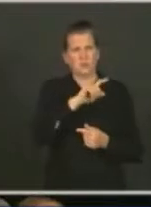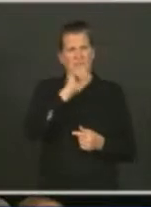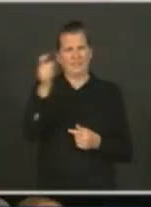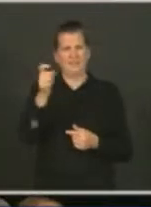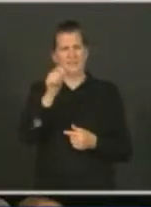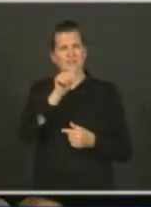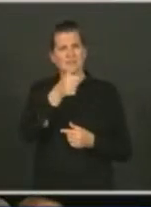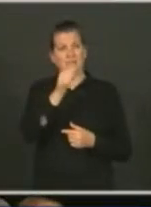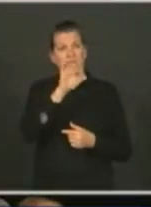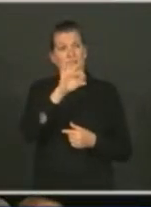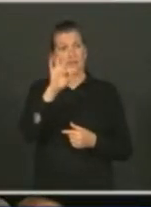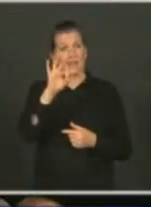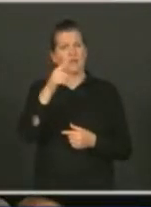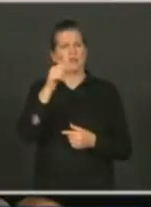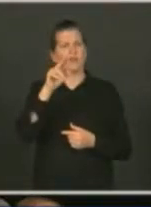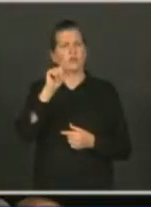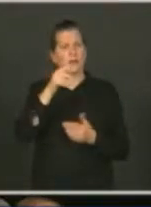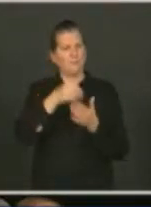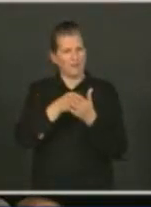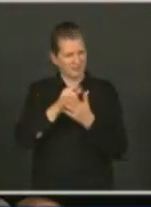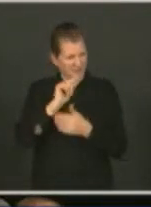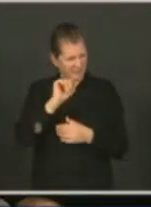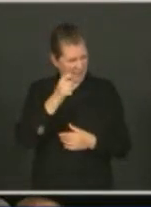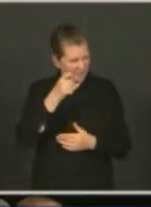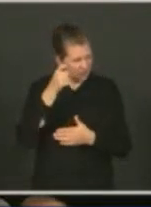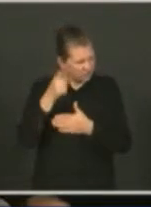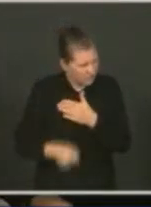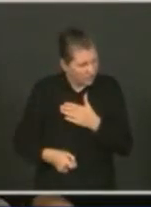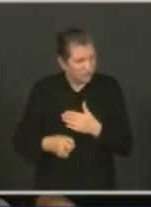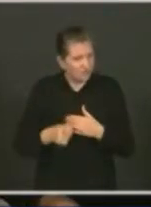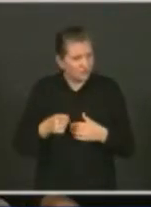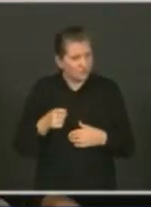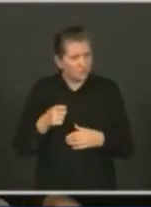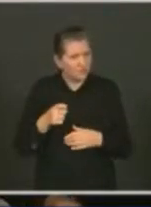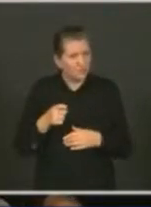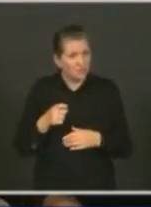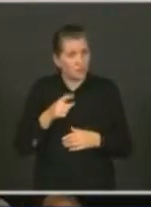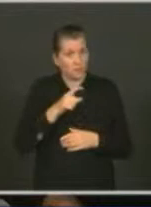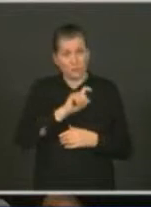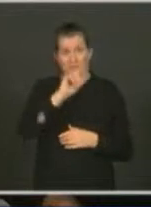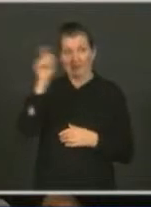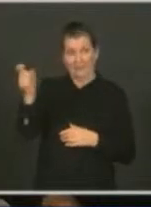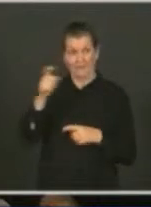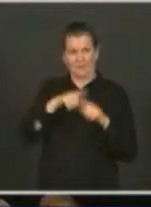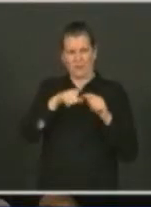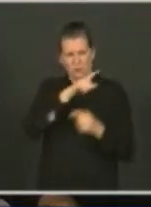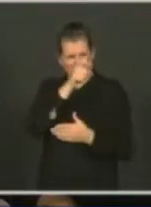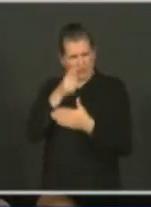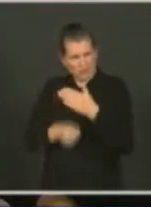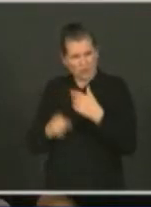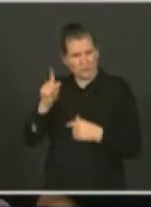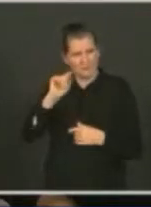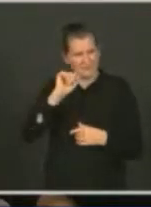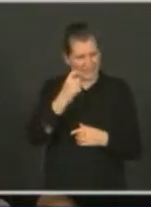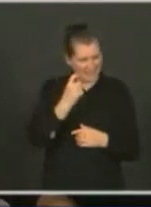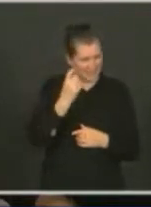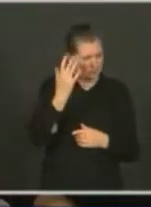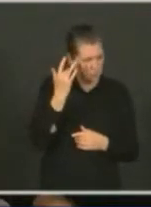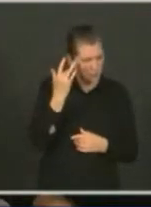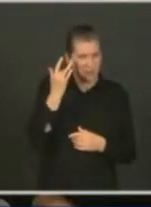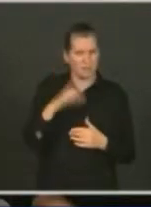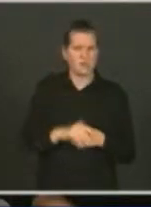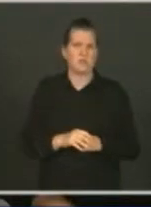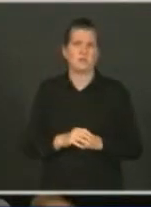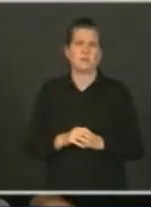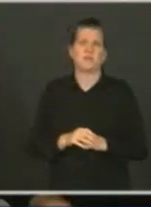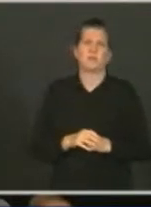the grant taxable. In my case, it's around 1,700 all low back. Why would the state be taxing this when you're